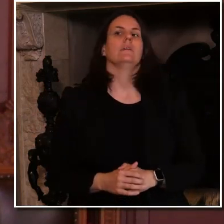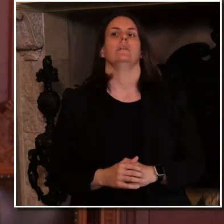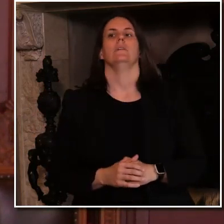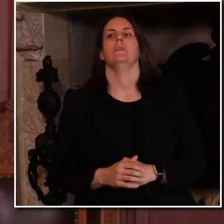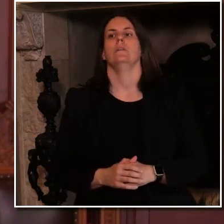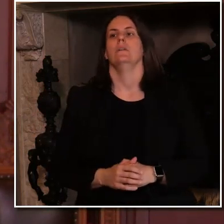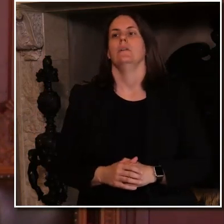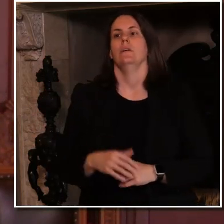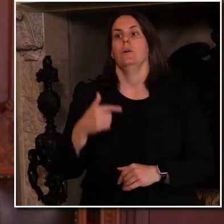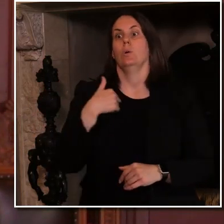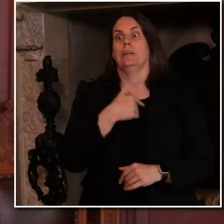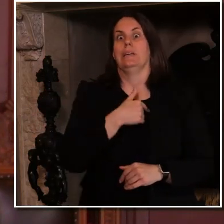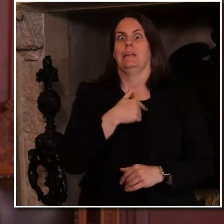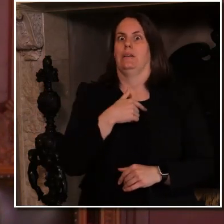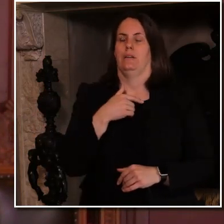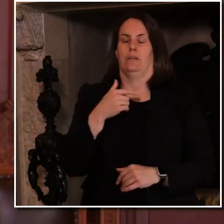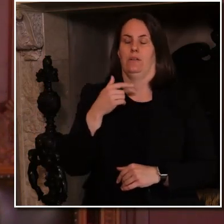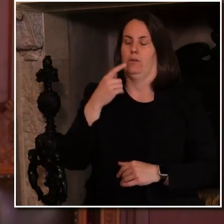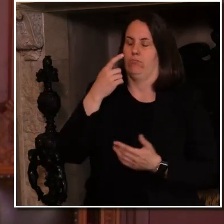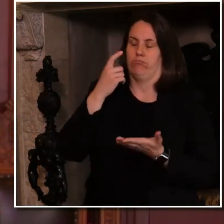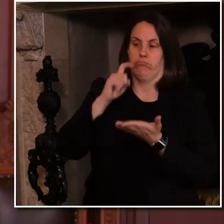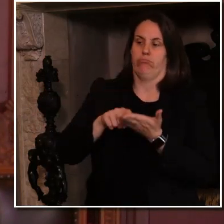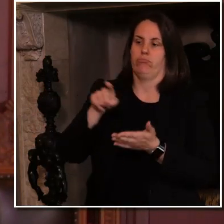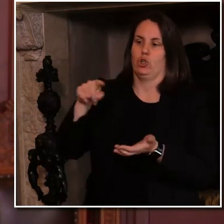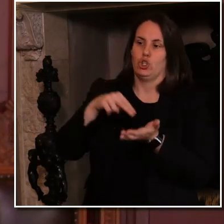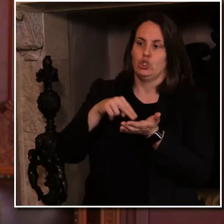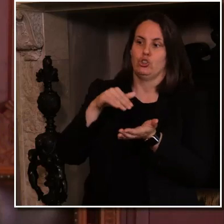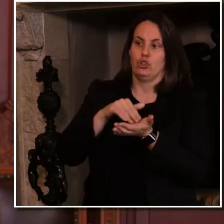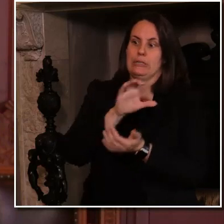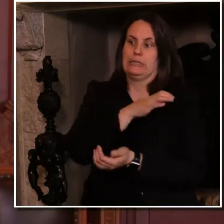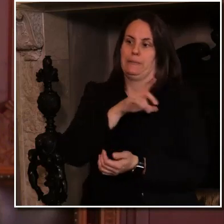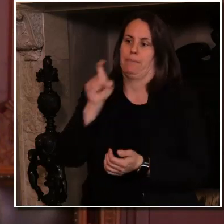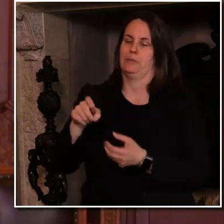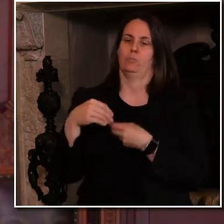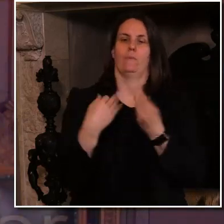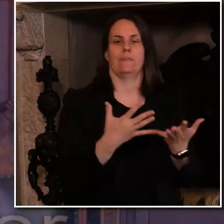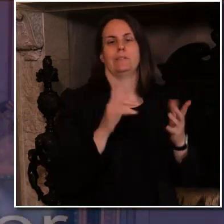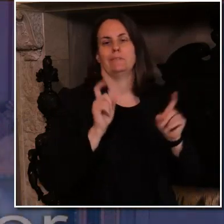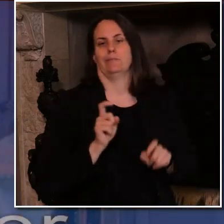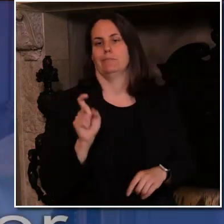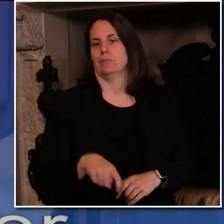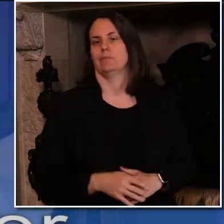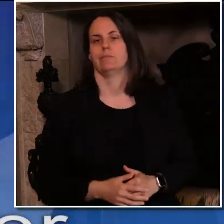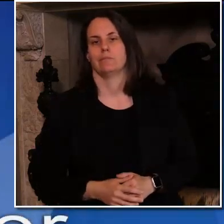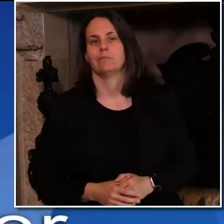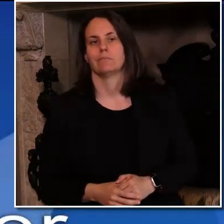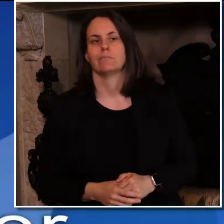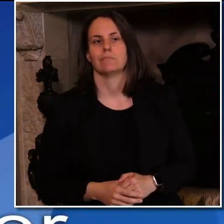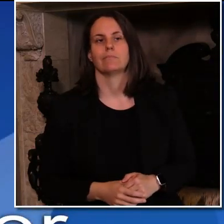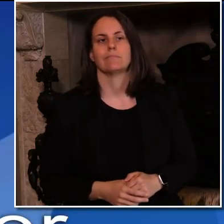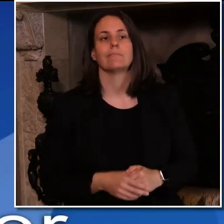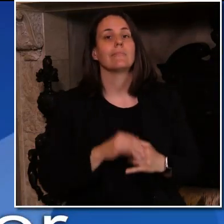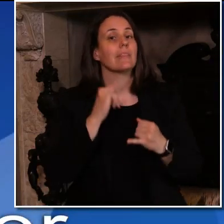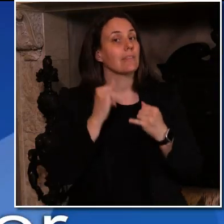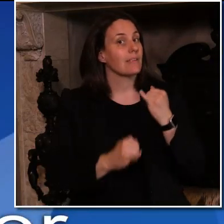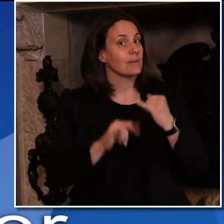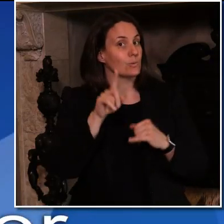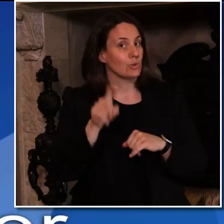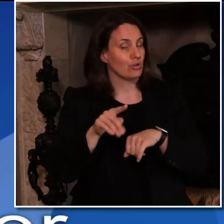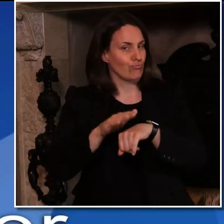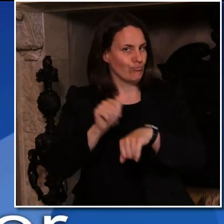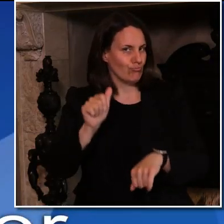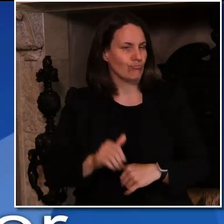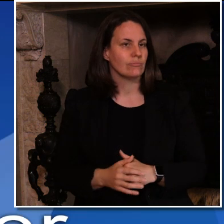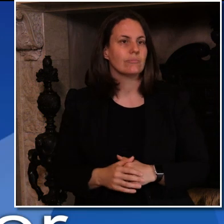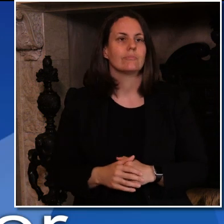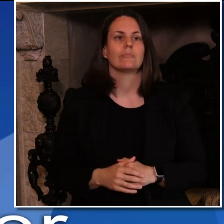Wisconsin getting their patients tests. Thank you, Jeremy. And our final question this afternoon belongs to